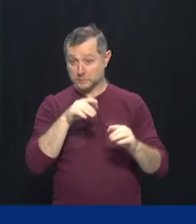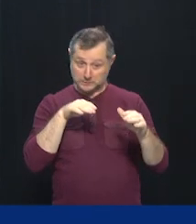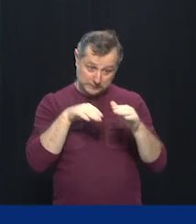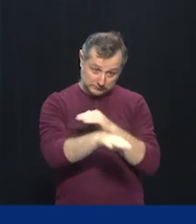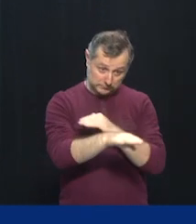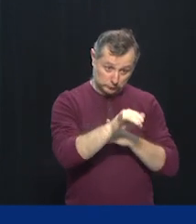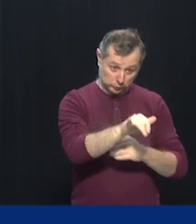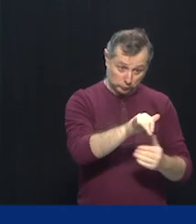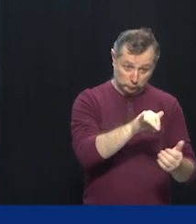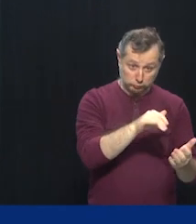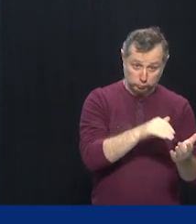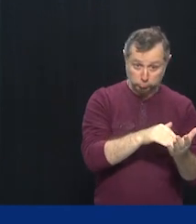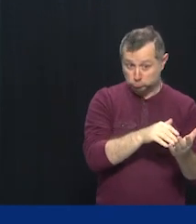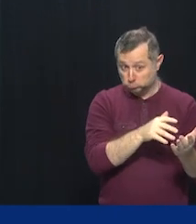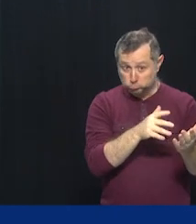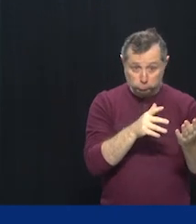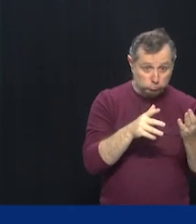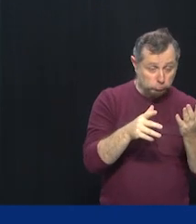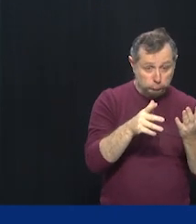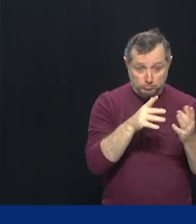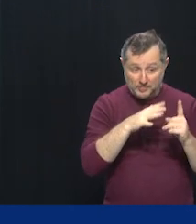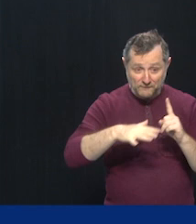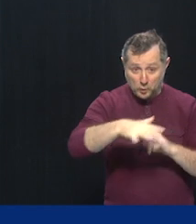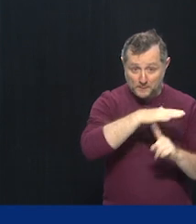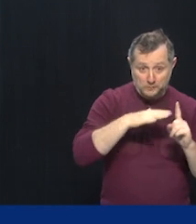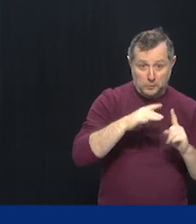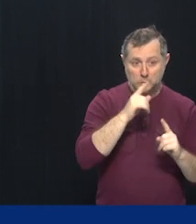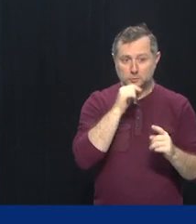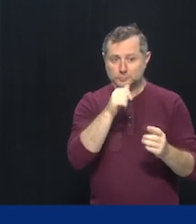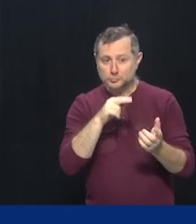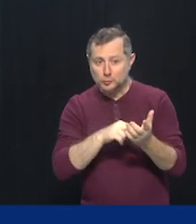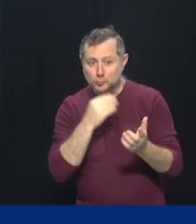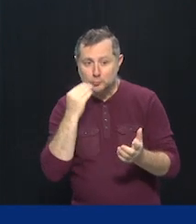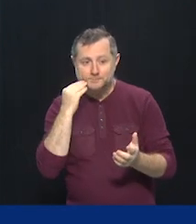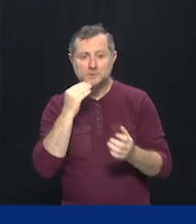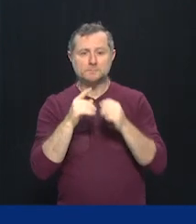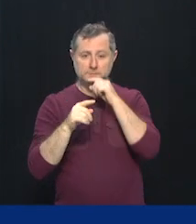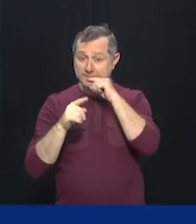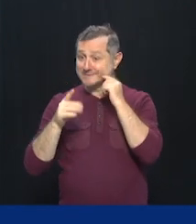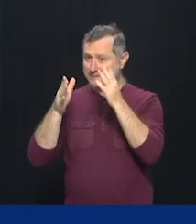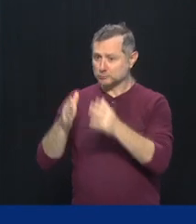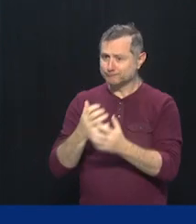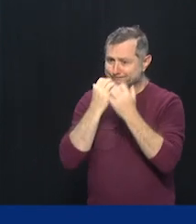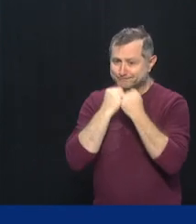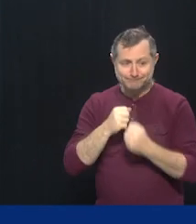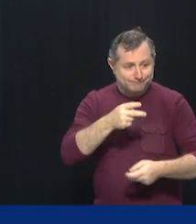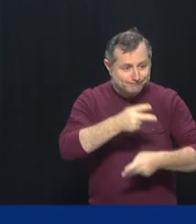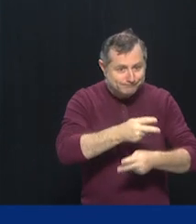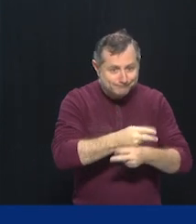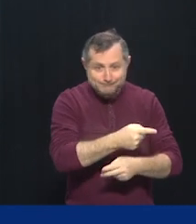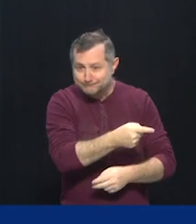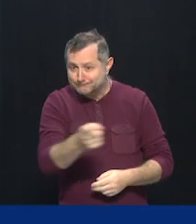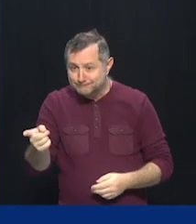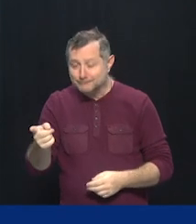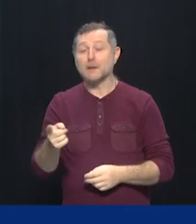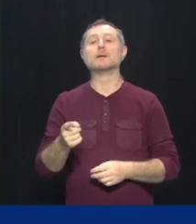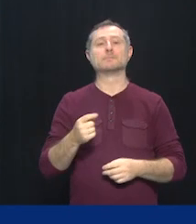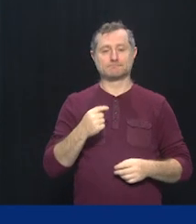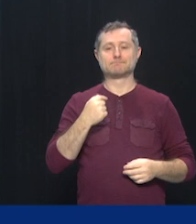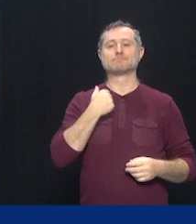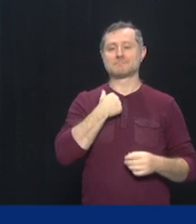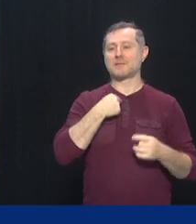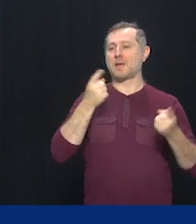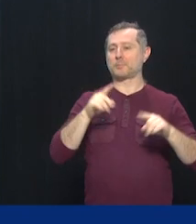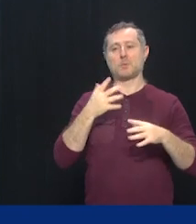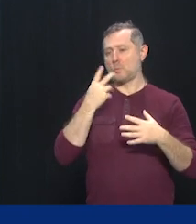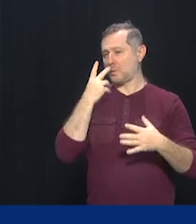their loved one in a setting, are safe themselves and will not spread this. And we saw what happened with that last year. And with respect